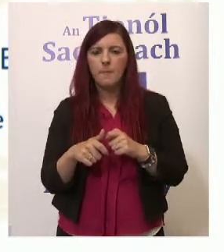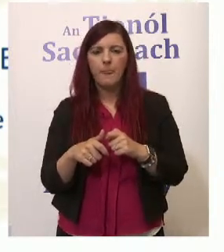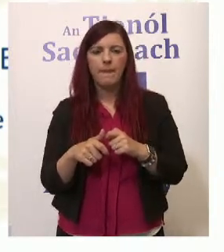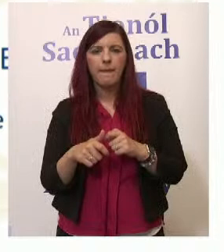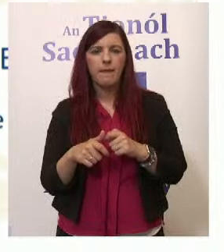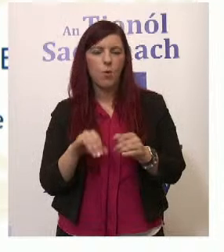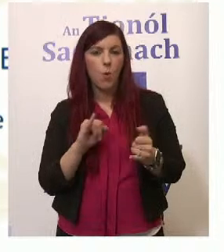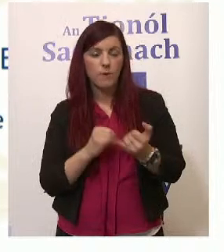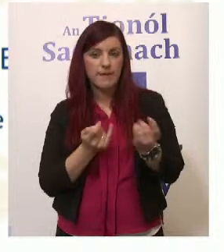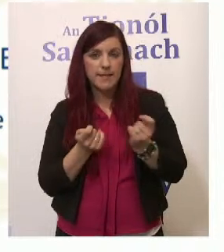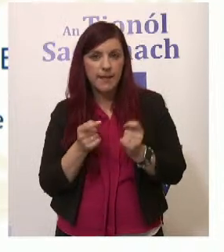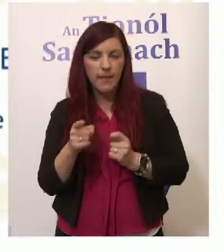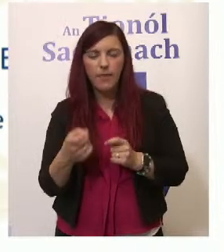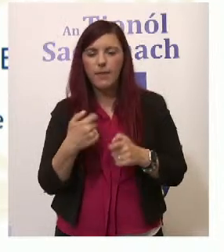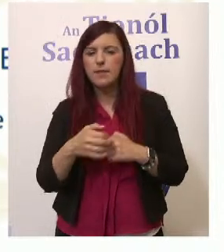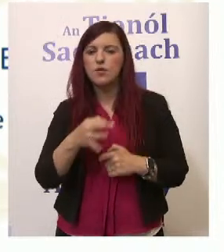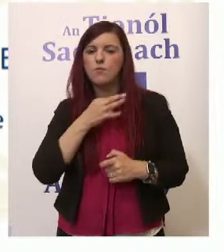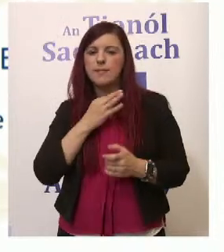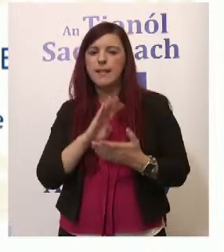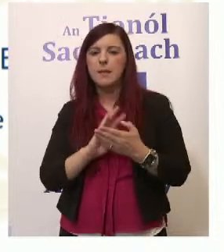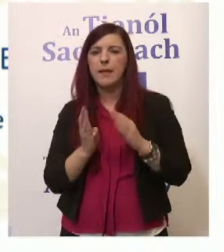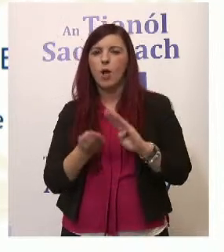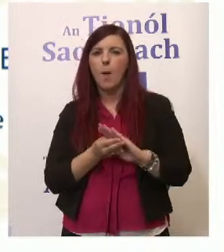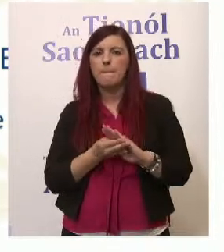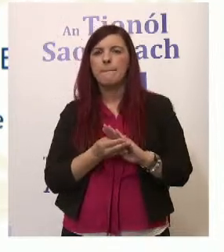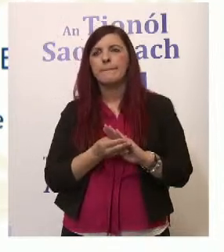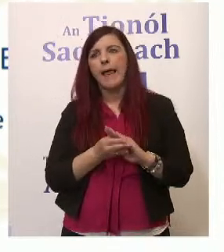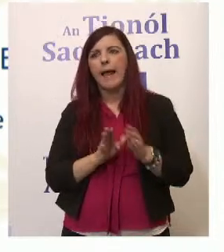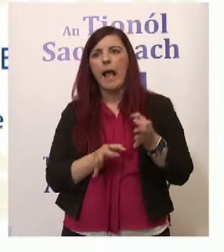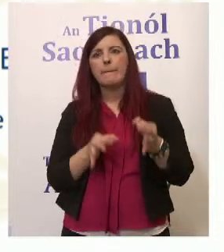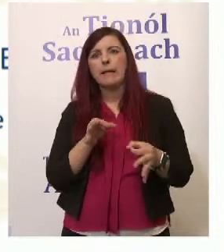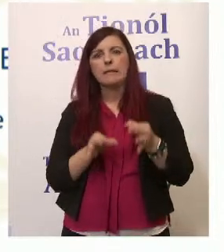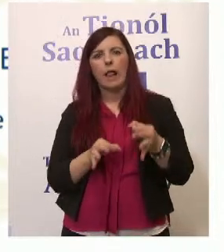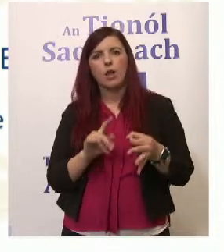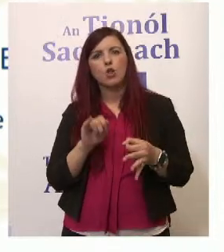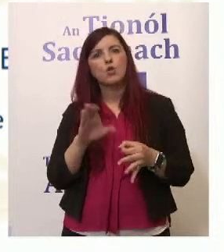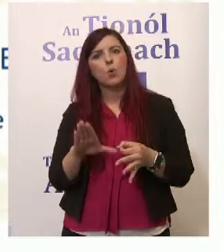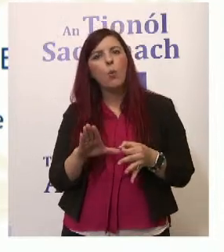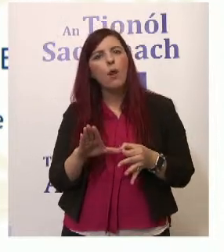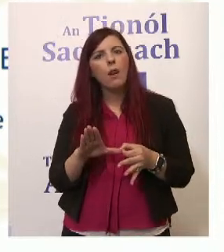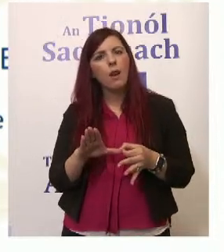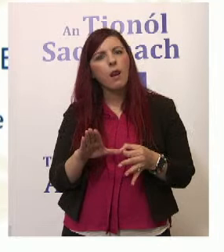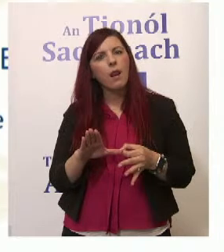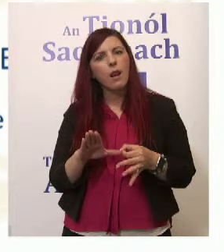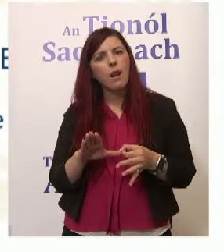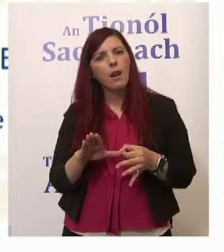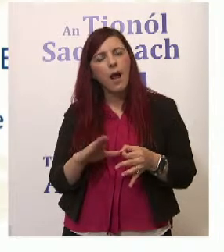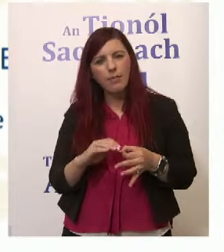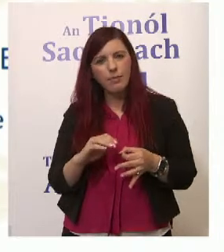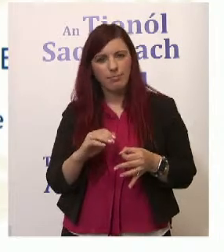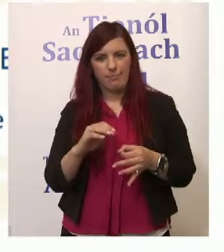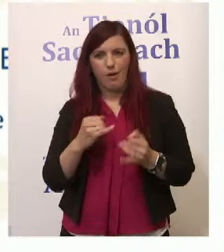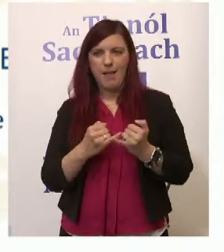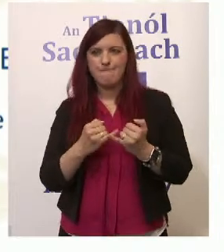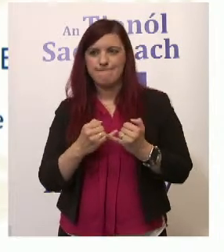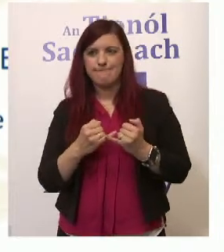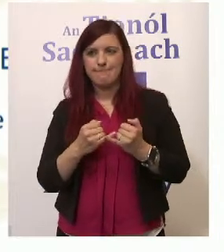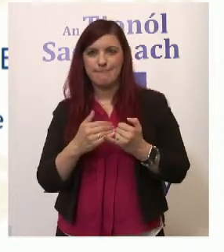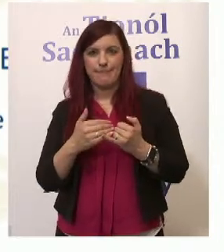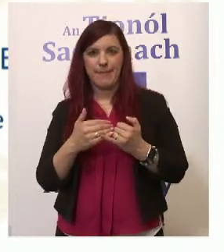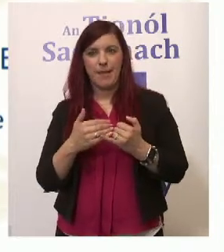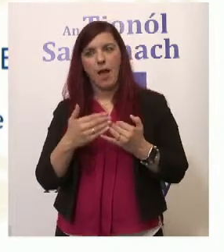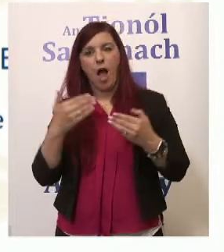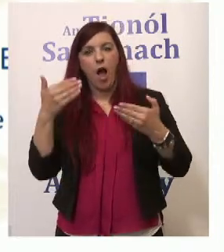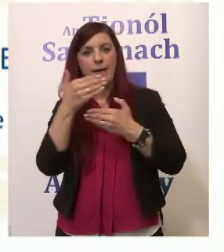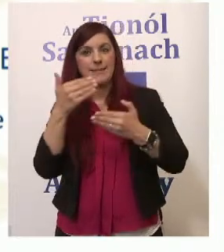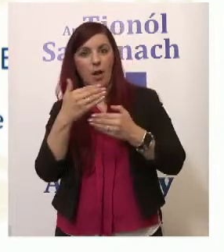then there's a risk that they become a political mudguard to protect actual decision makers. And again, the more cynically minded within